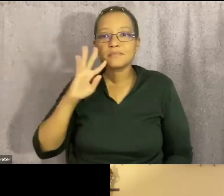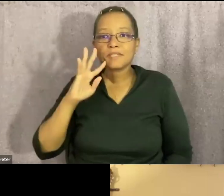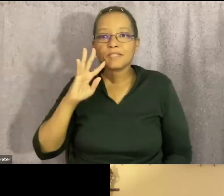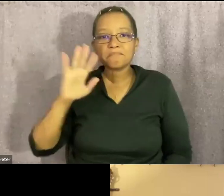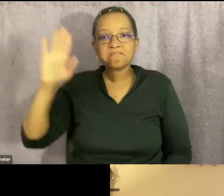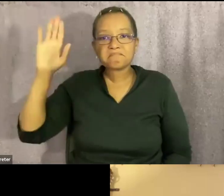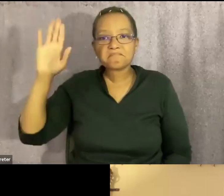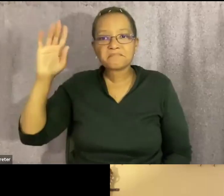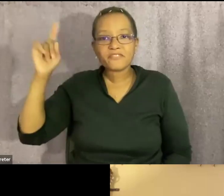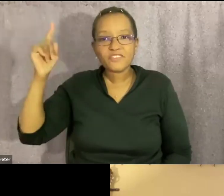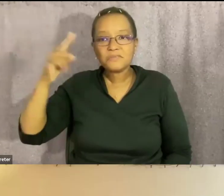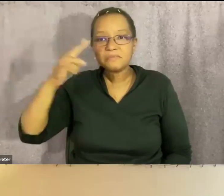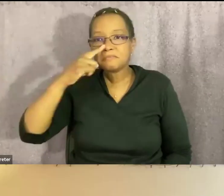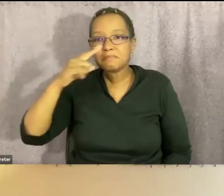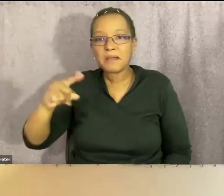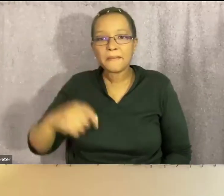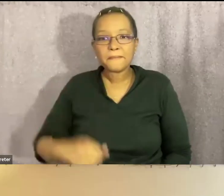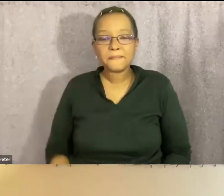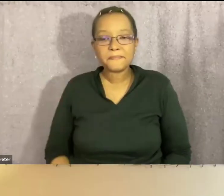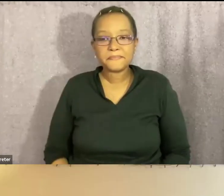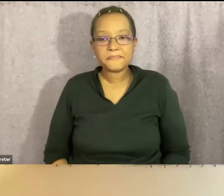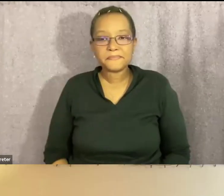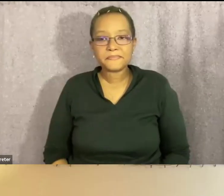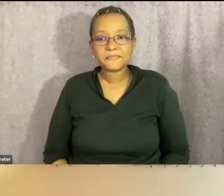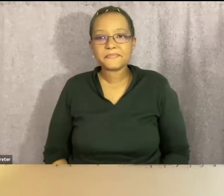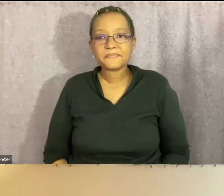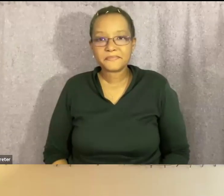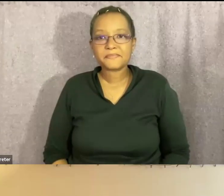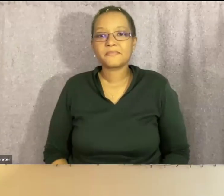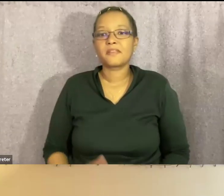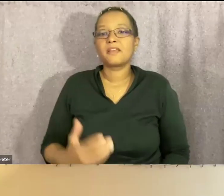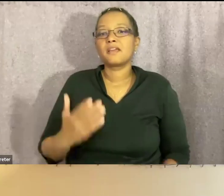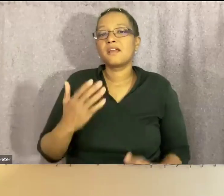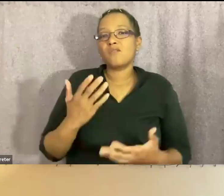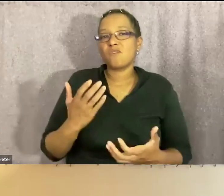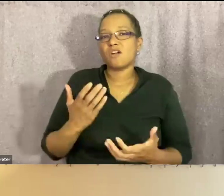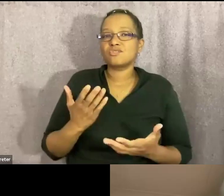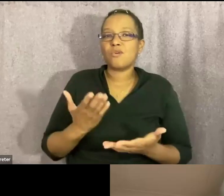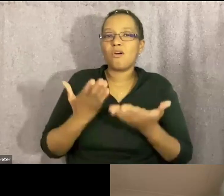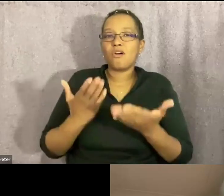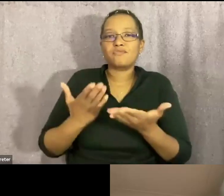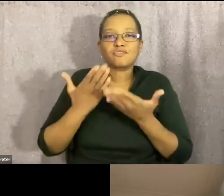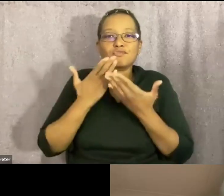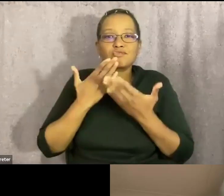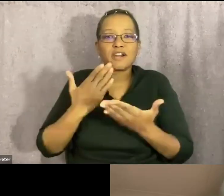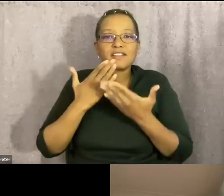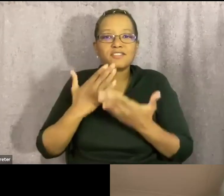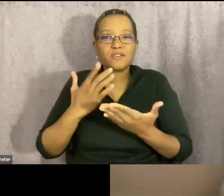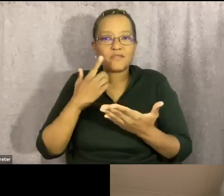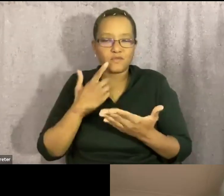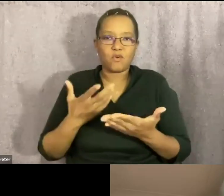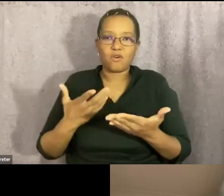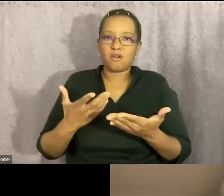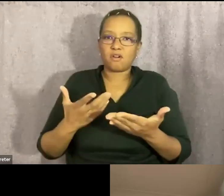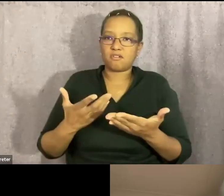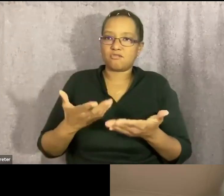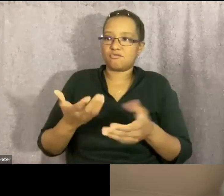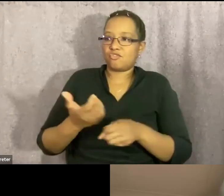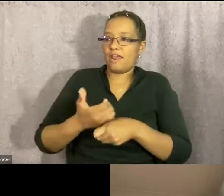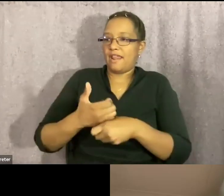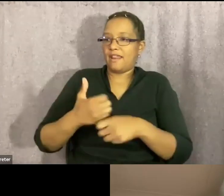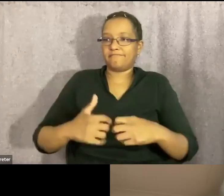tap into performativity or the, like, you know, allyship card that a lot of people out